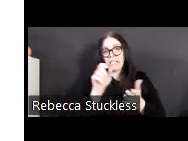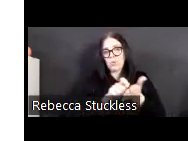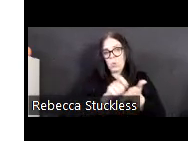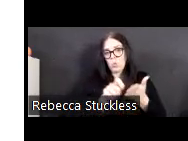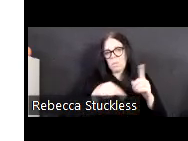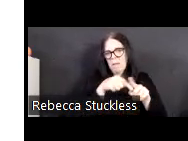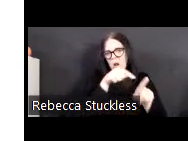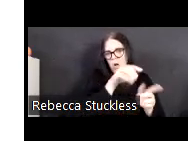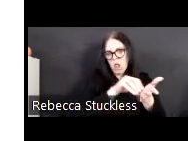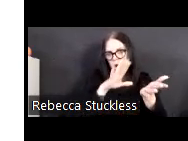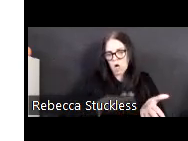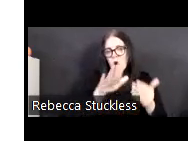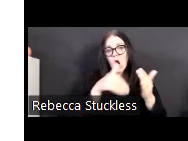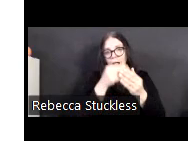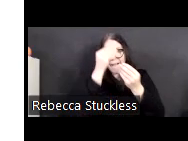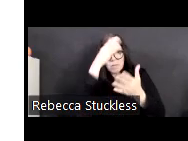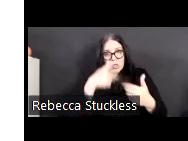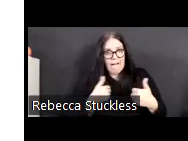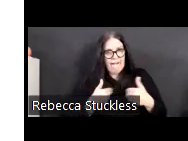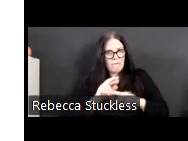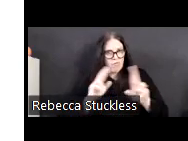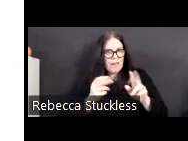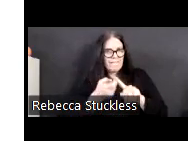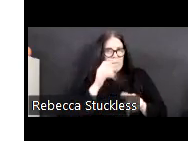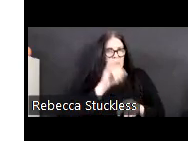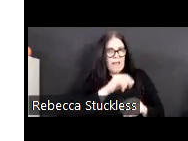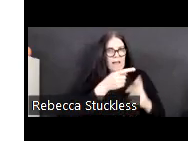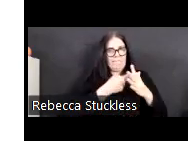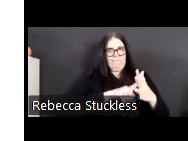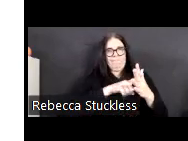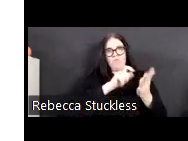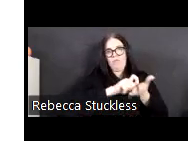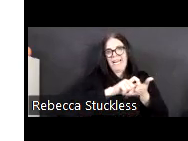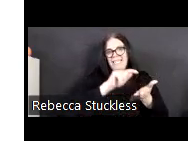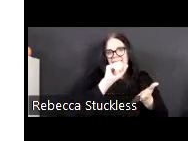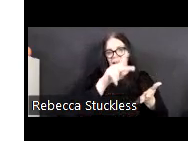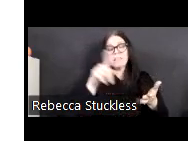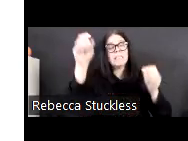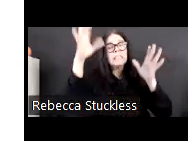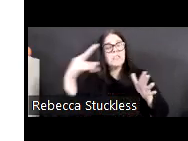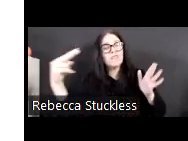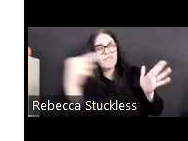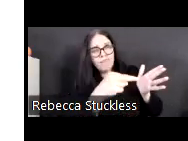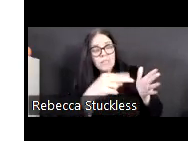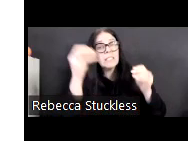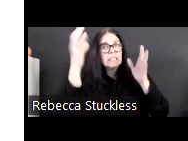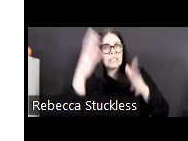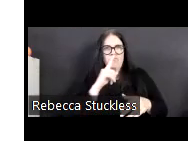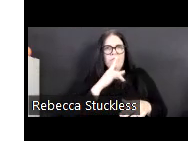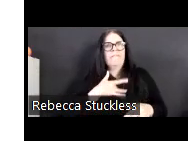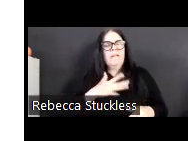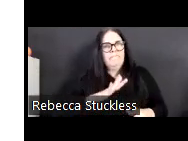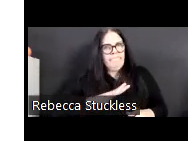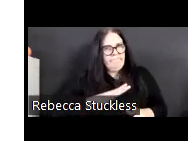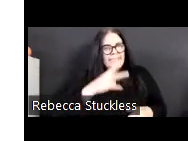of the information that I have from the initial writing task. And the teachers particularly like to see the writing